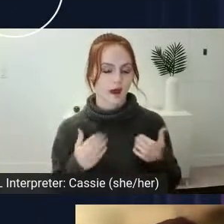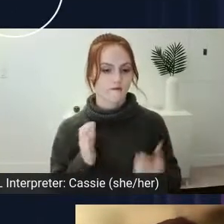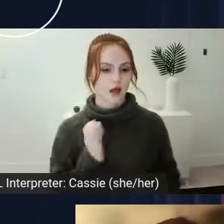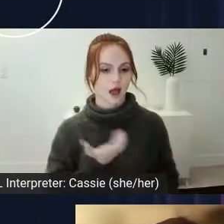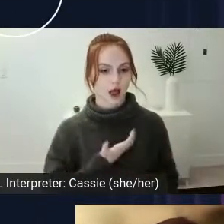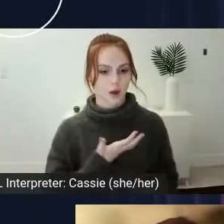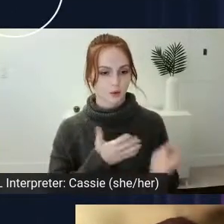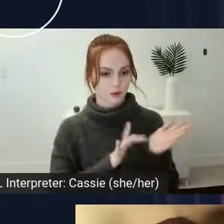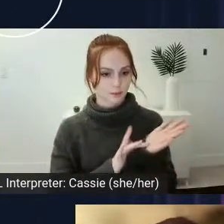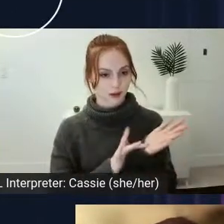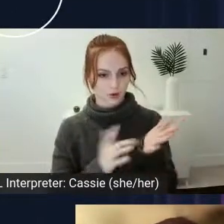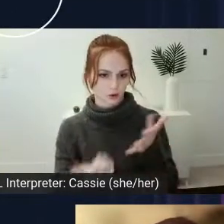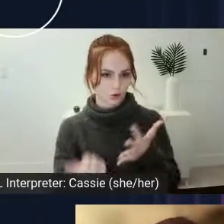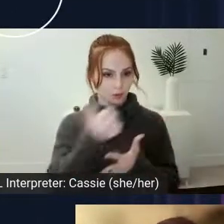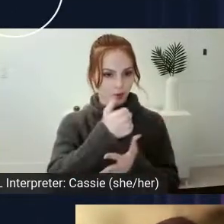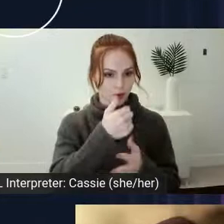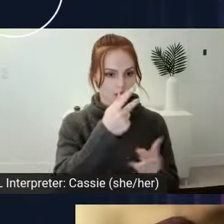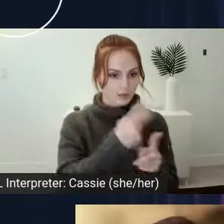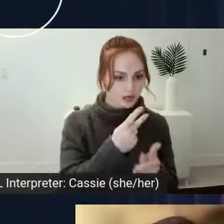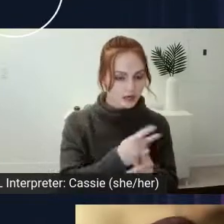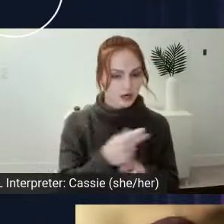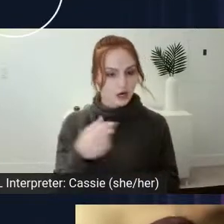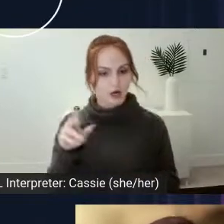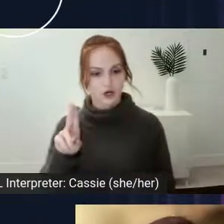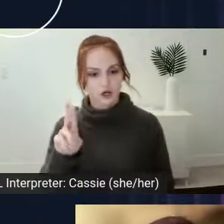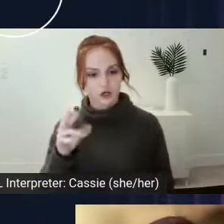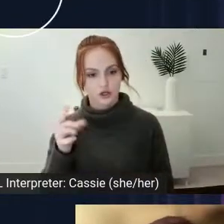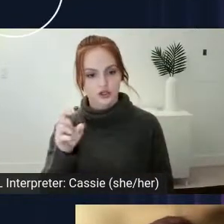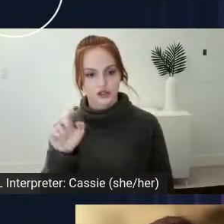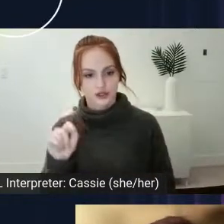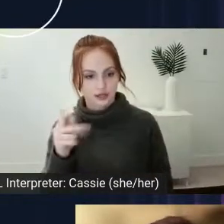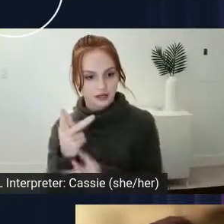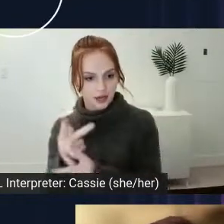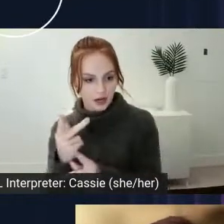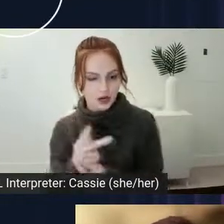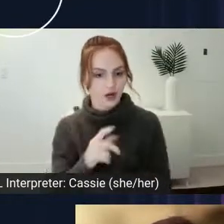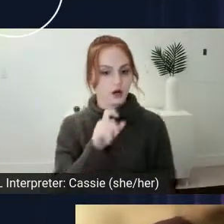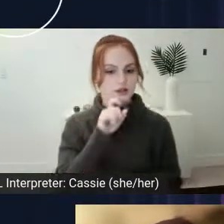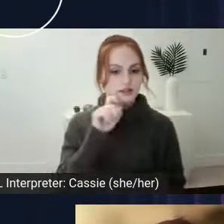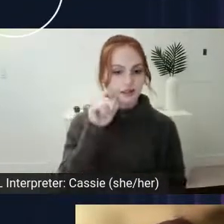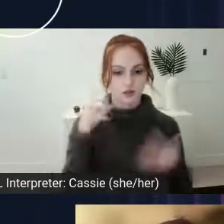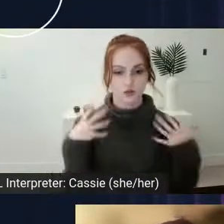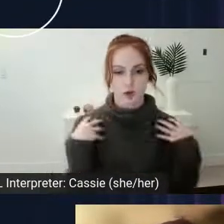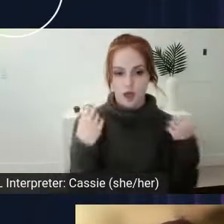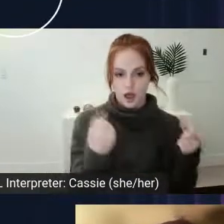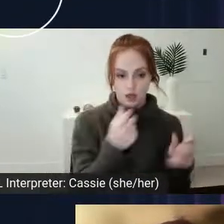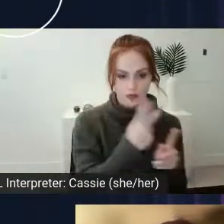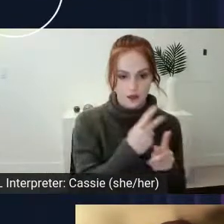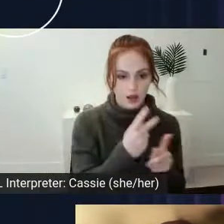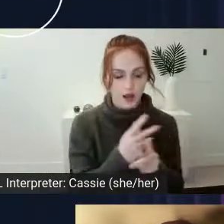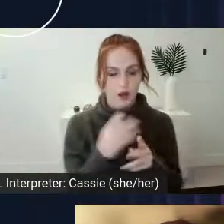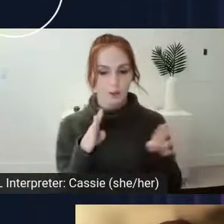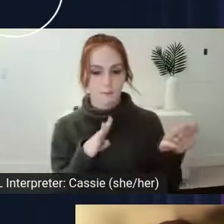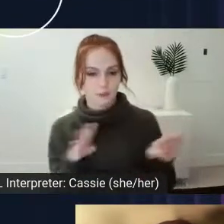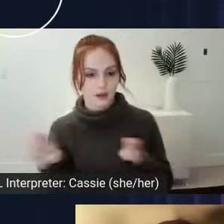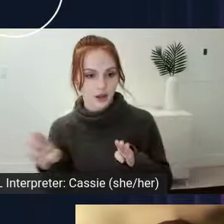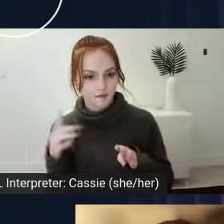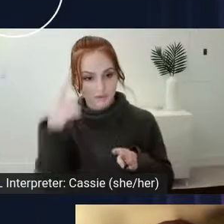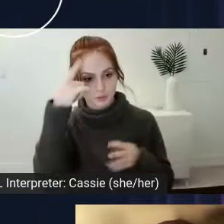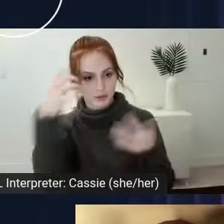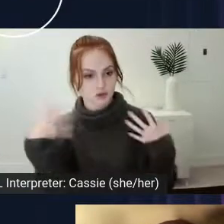primary care setting and urgent care and sexual health care, and then we have behavioral and mental health, including